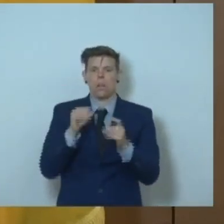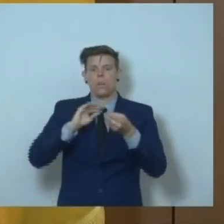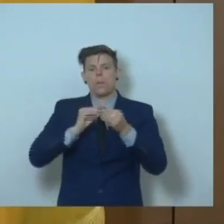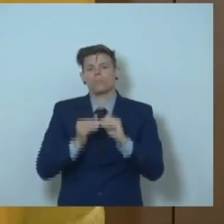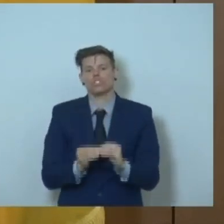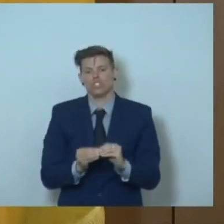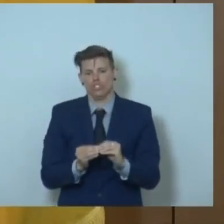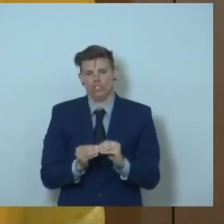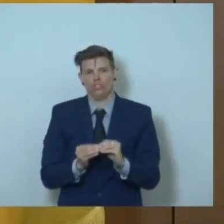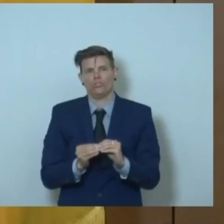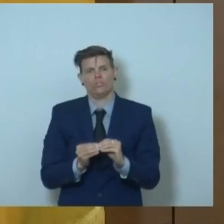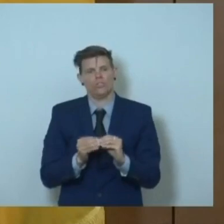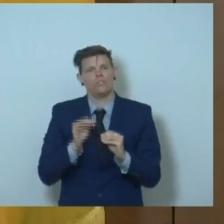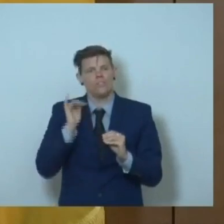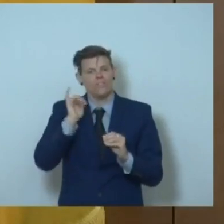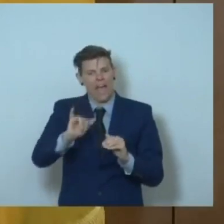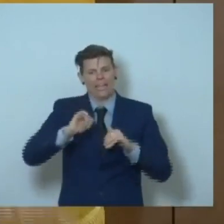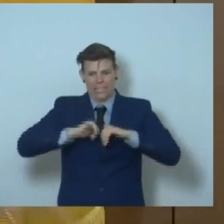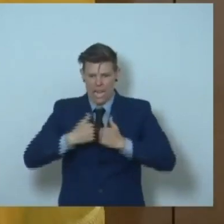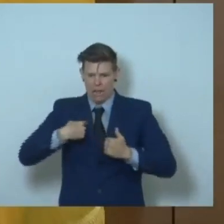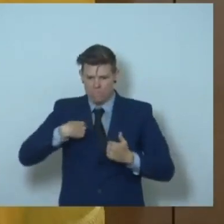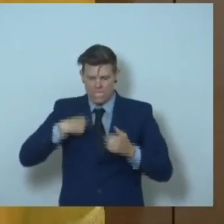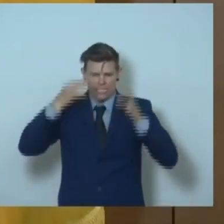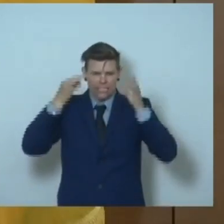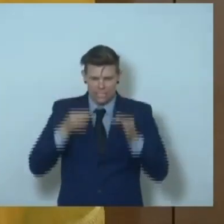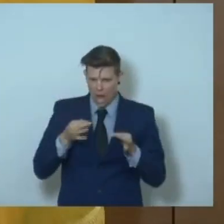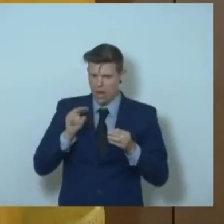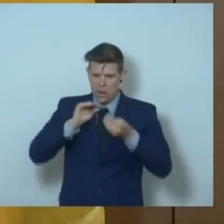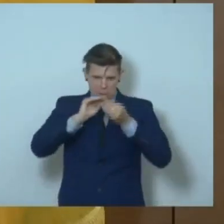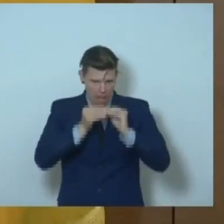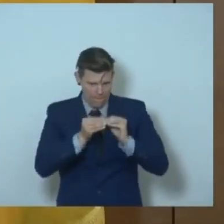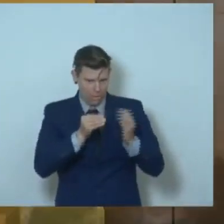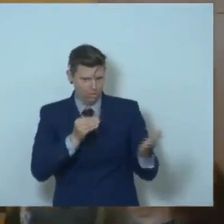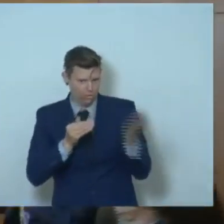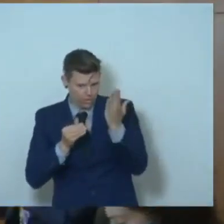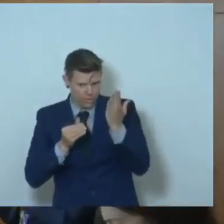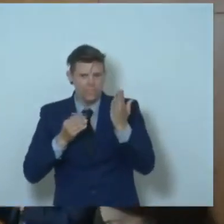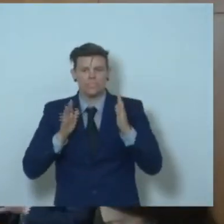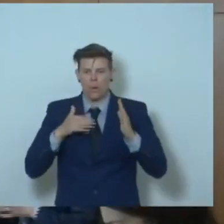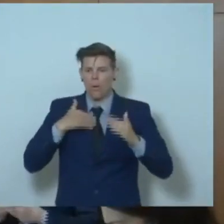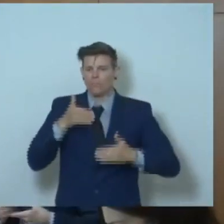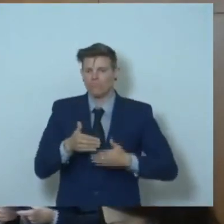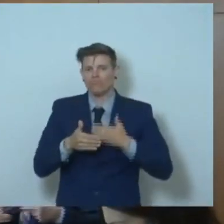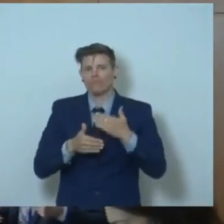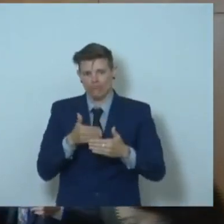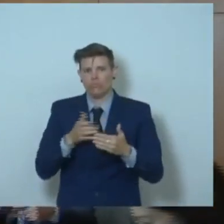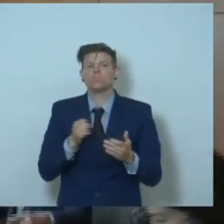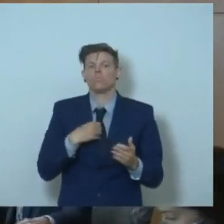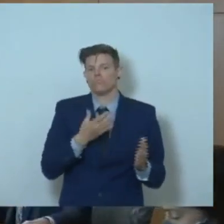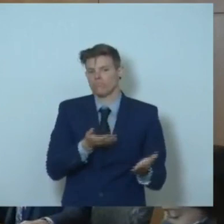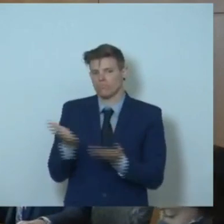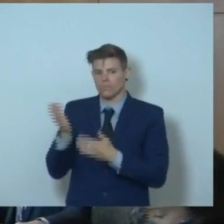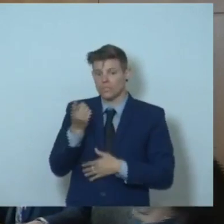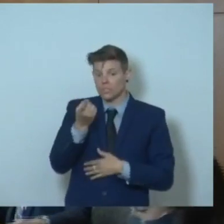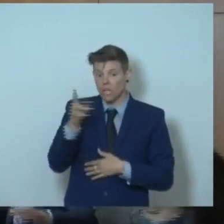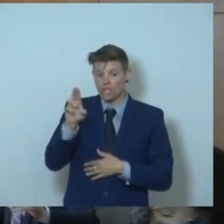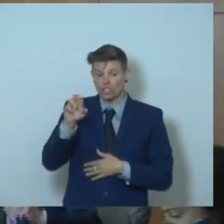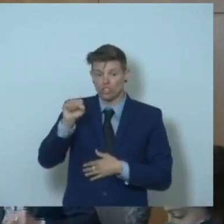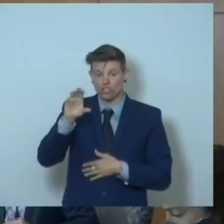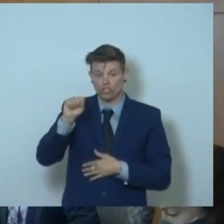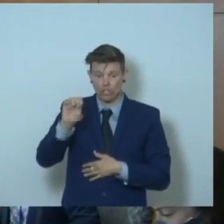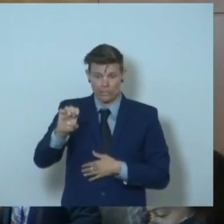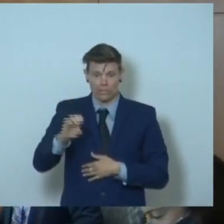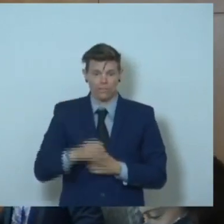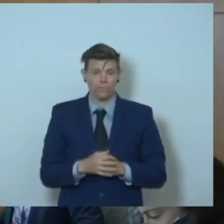data and those criteria. Dr. Scrace, second part of the question. And Yeah, I don't know, Secretary Kunkel, if you okay. Thank